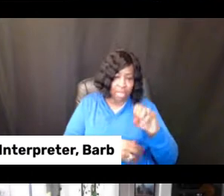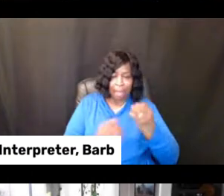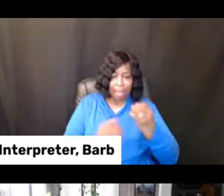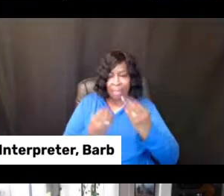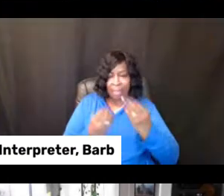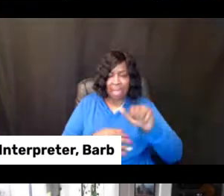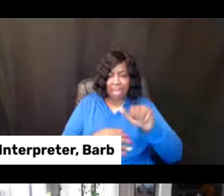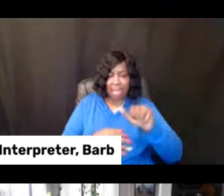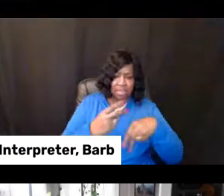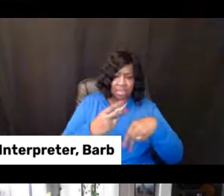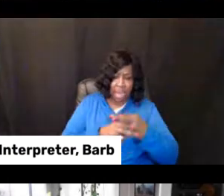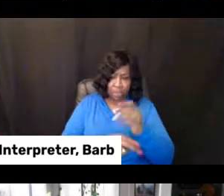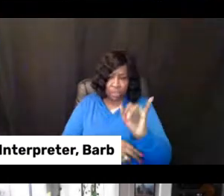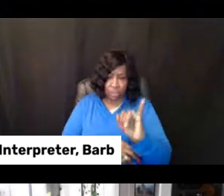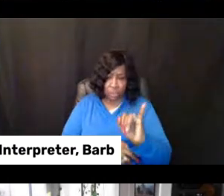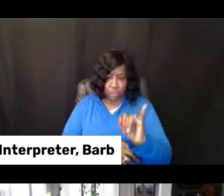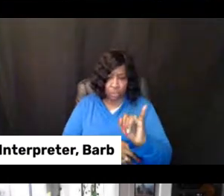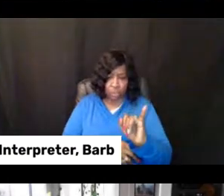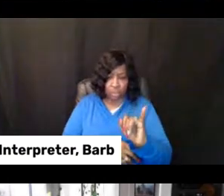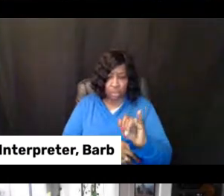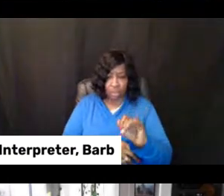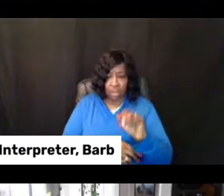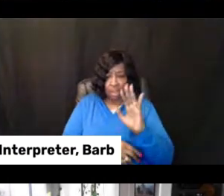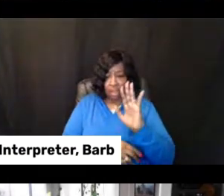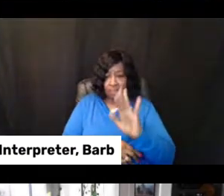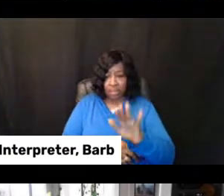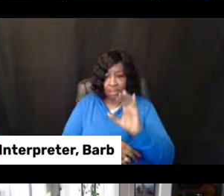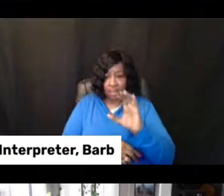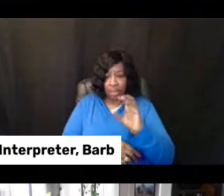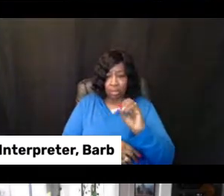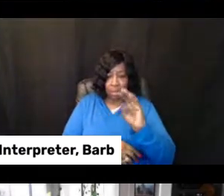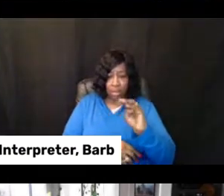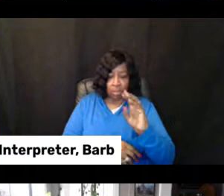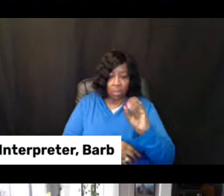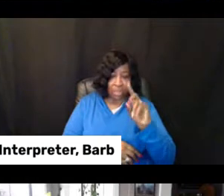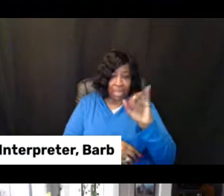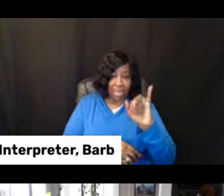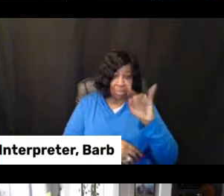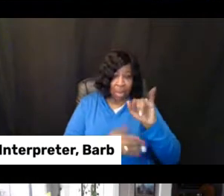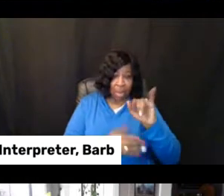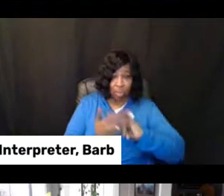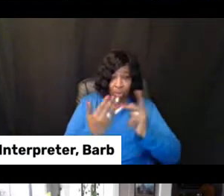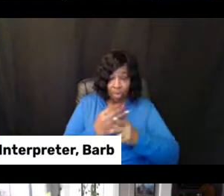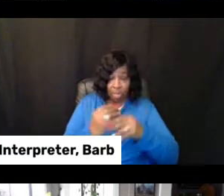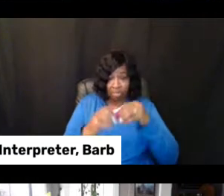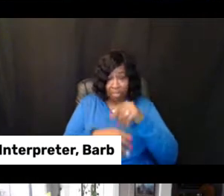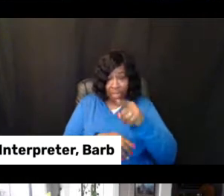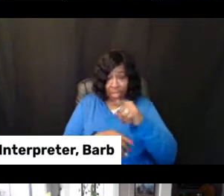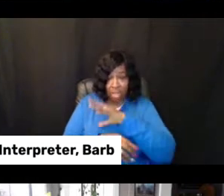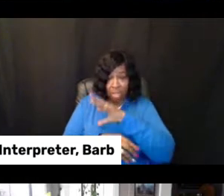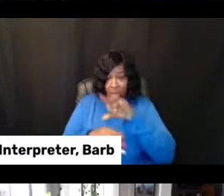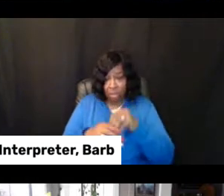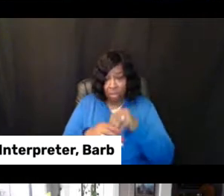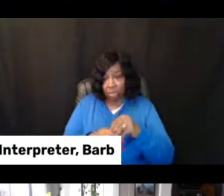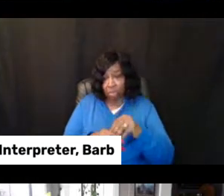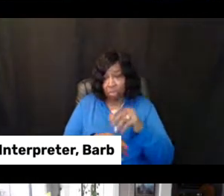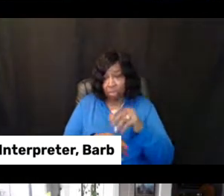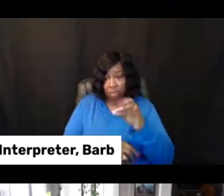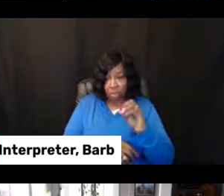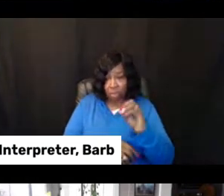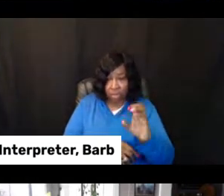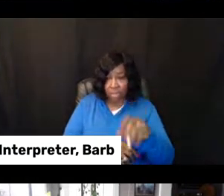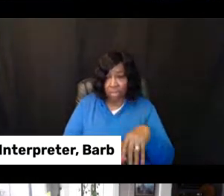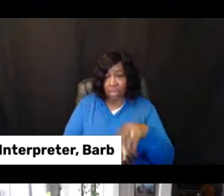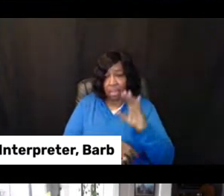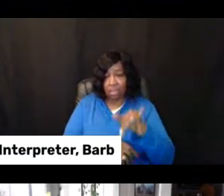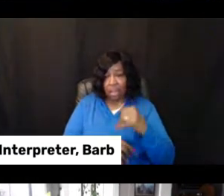types of insurance. There are commodity programs, and that includes ARC and PLC that